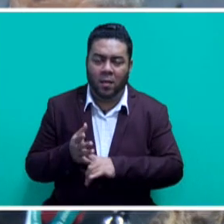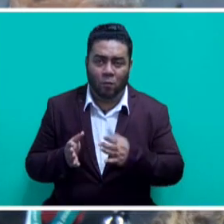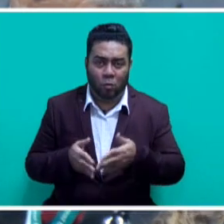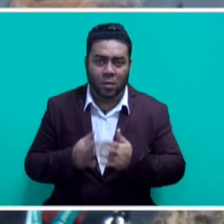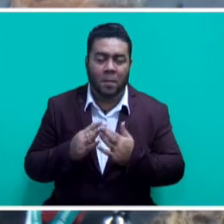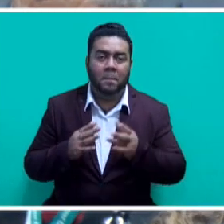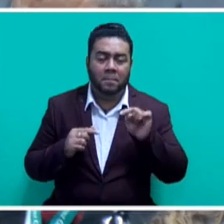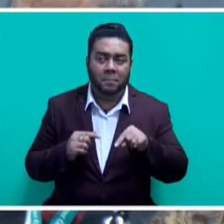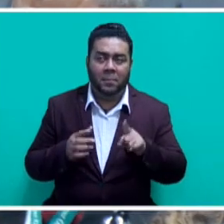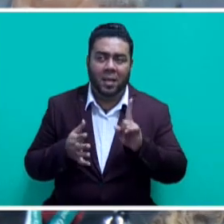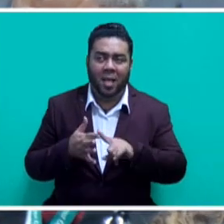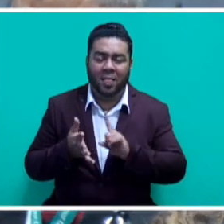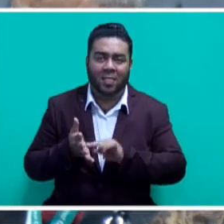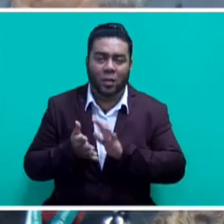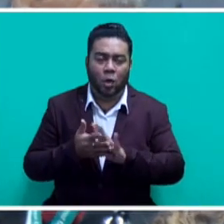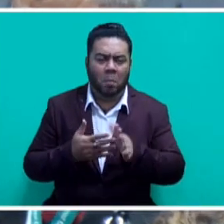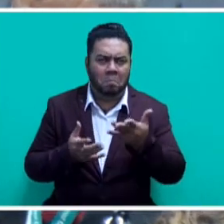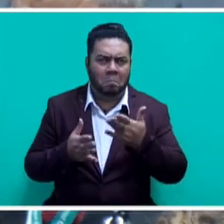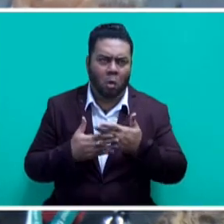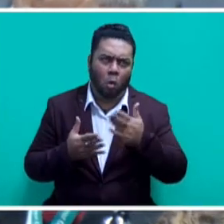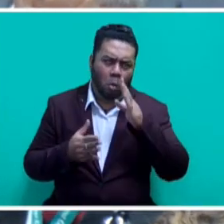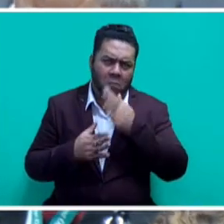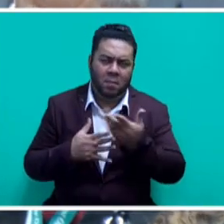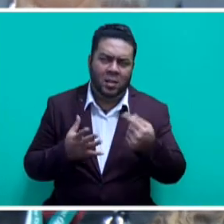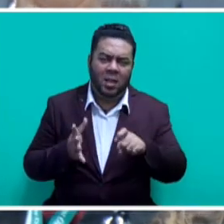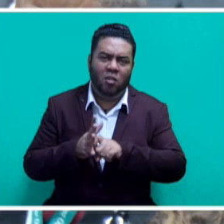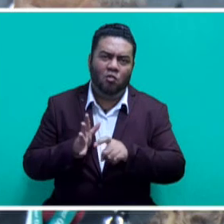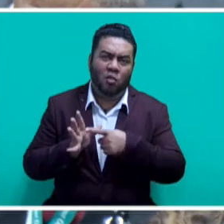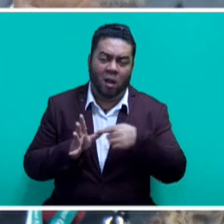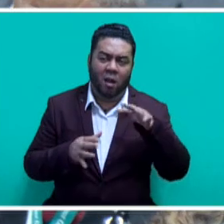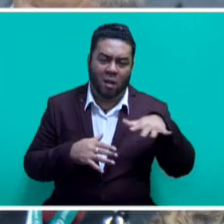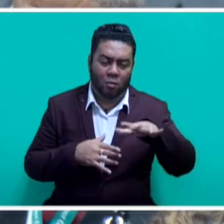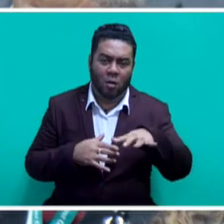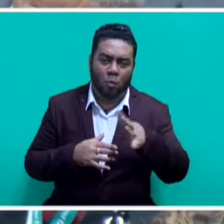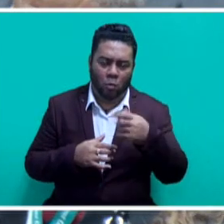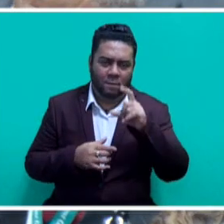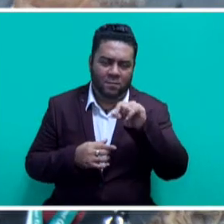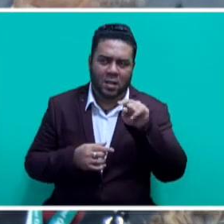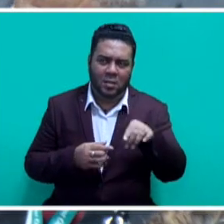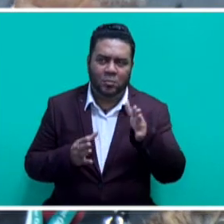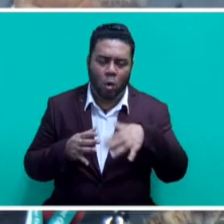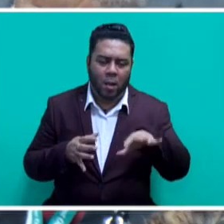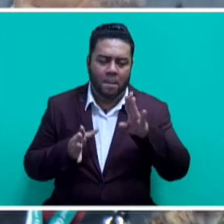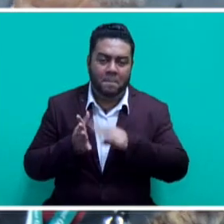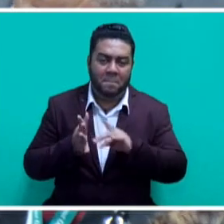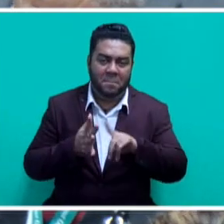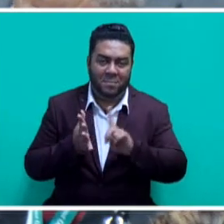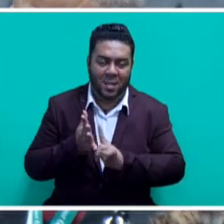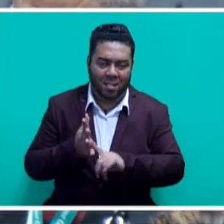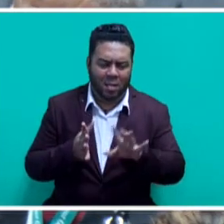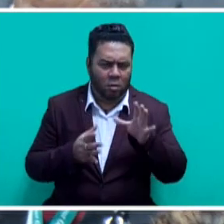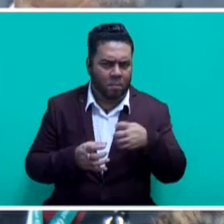plant, hopefully in the Kireki, then we'd like to have this type of small mills, which are more